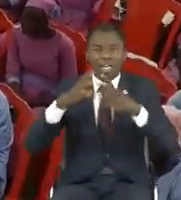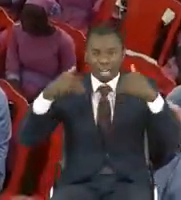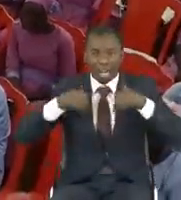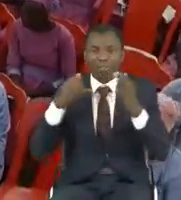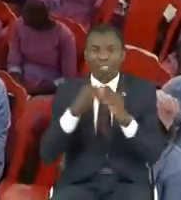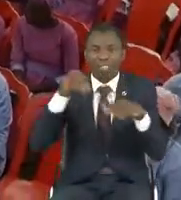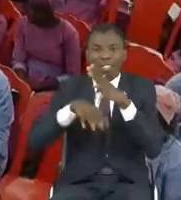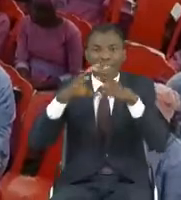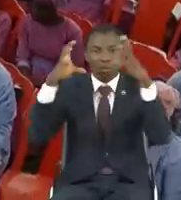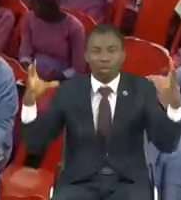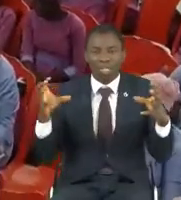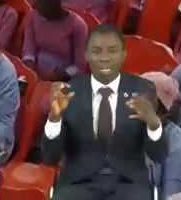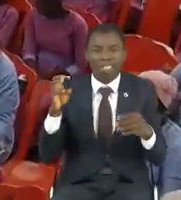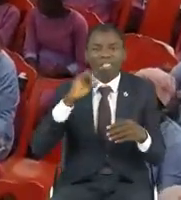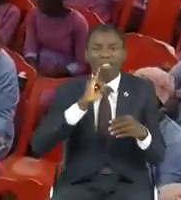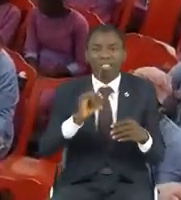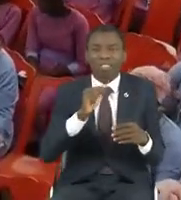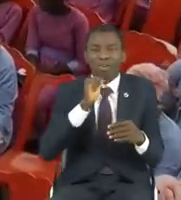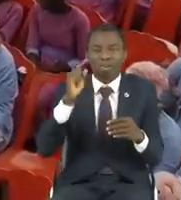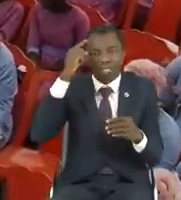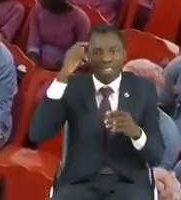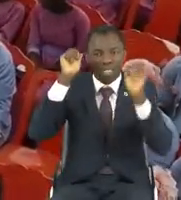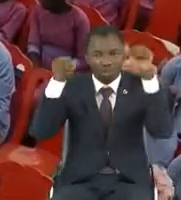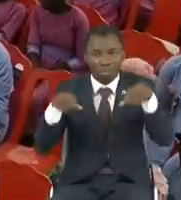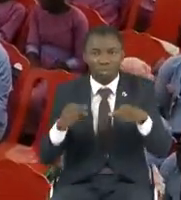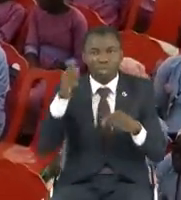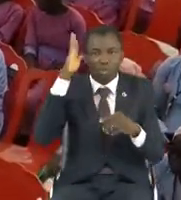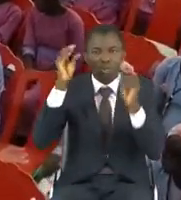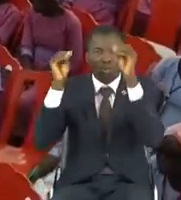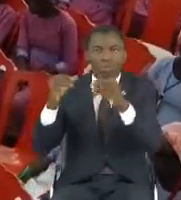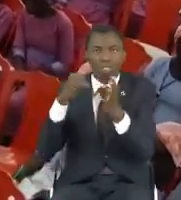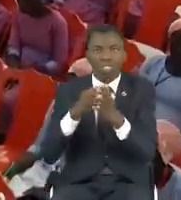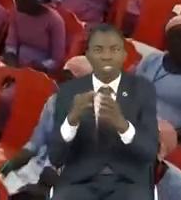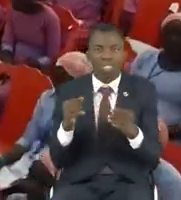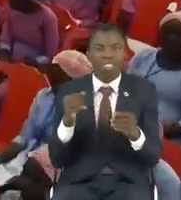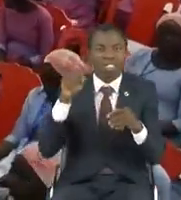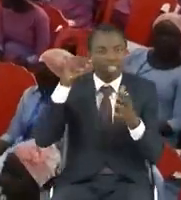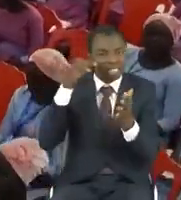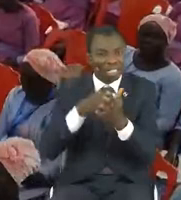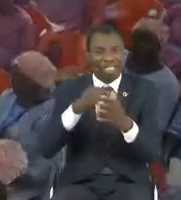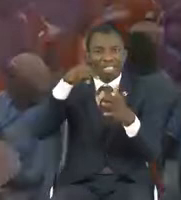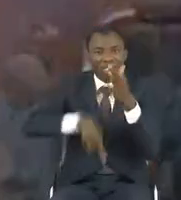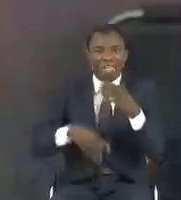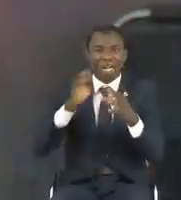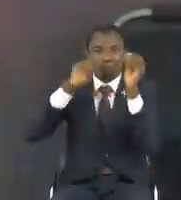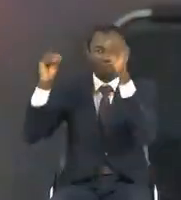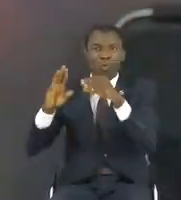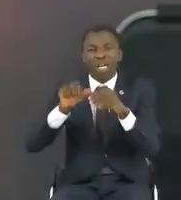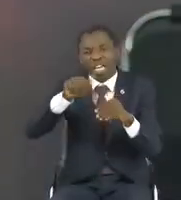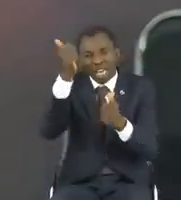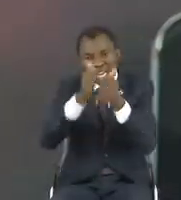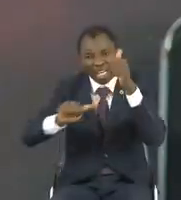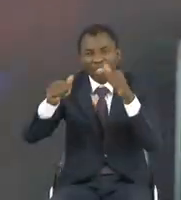It's unthinkable you will put him down and put any other person up. He